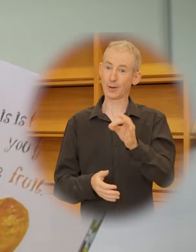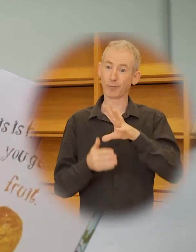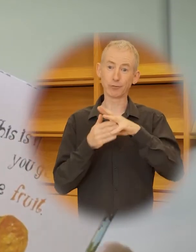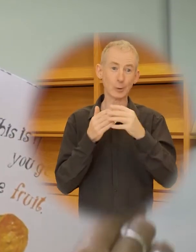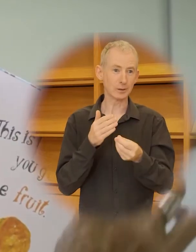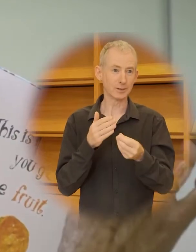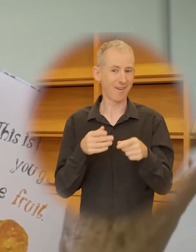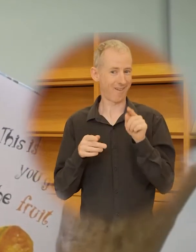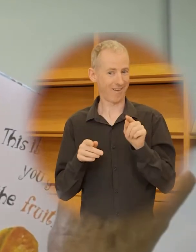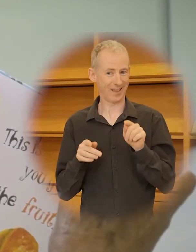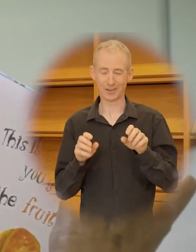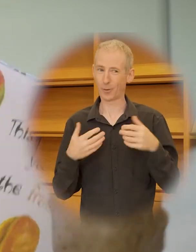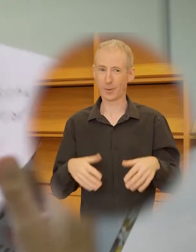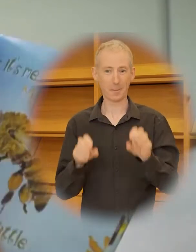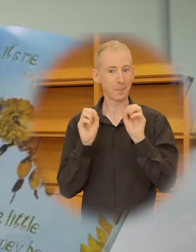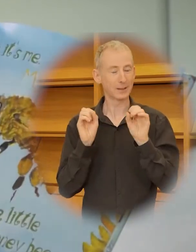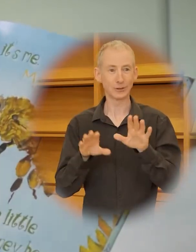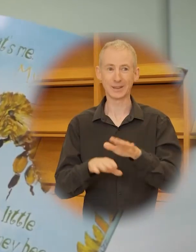It's magical indeed.